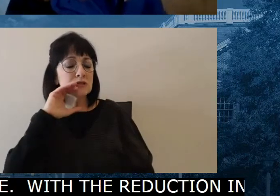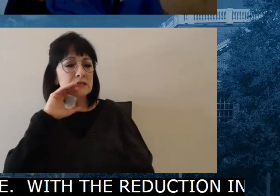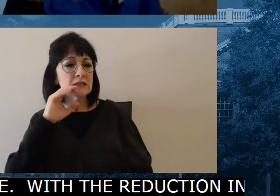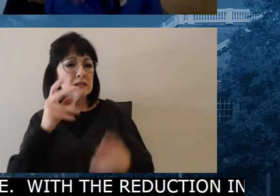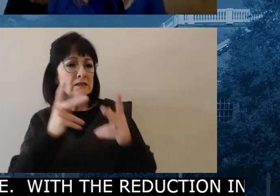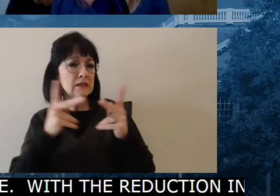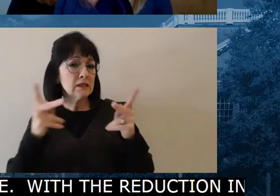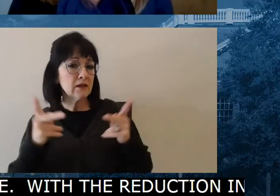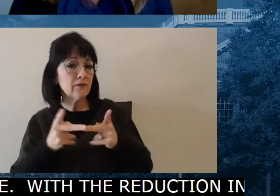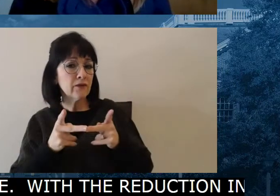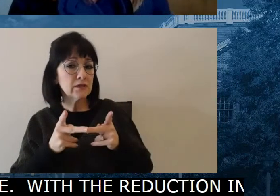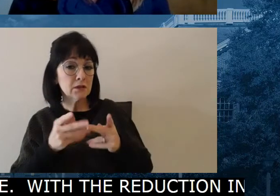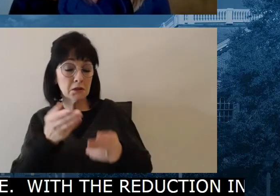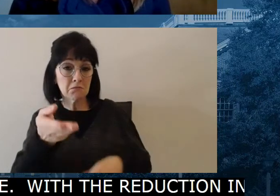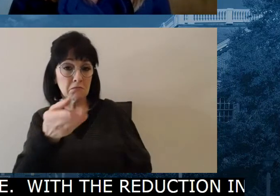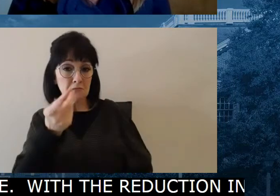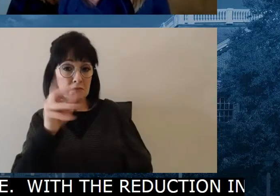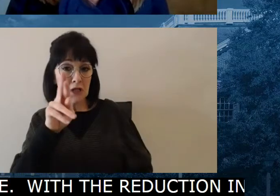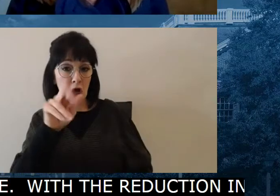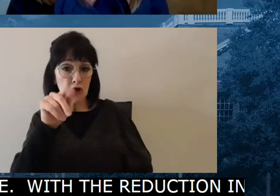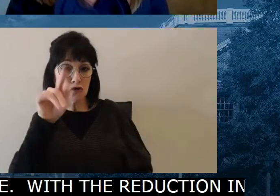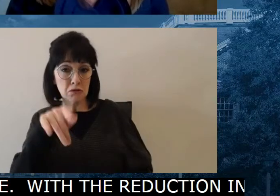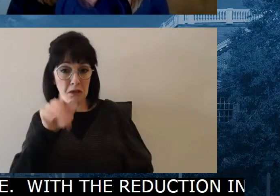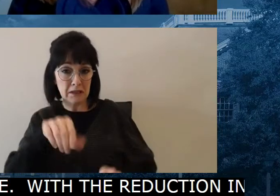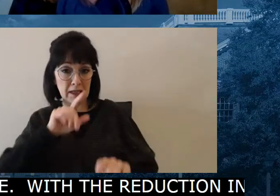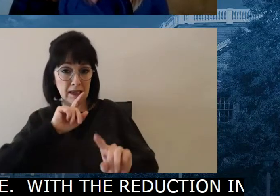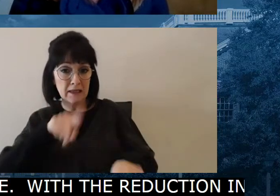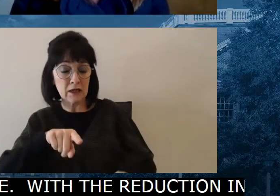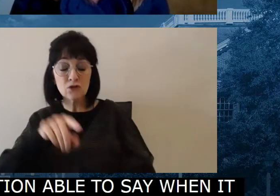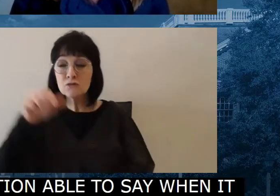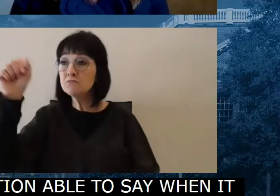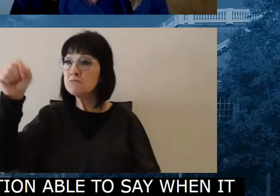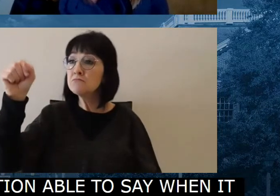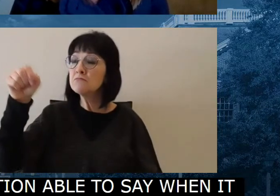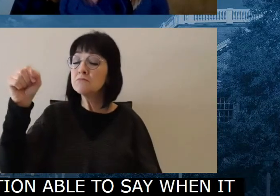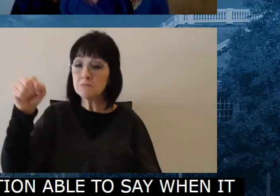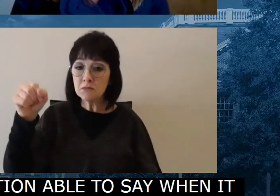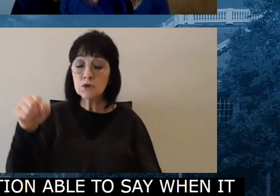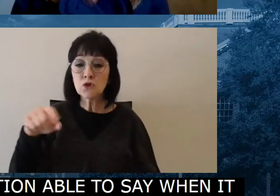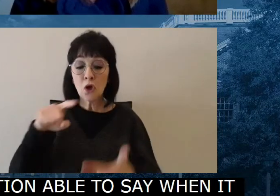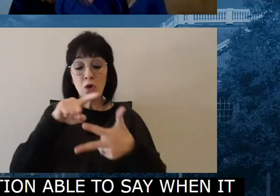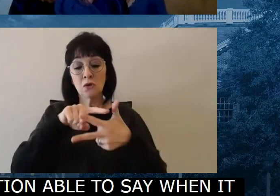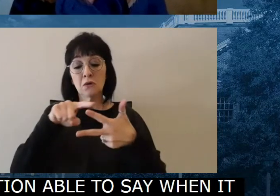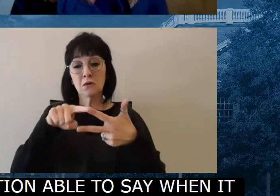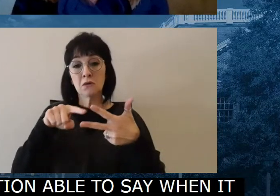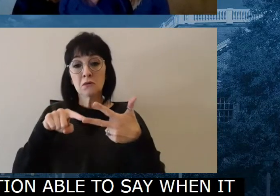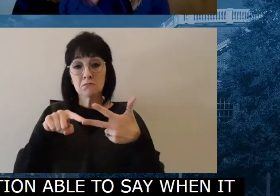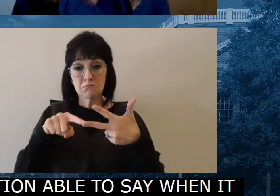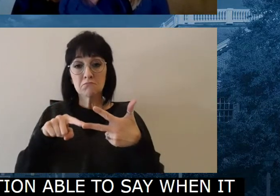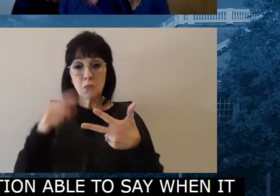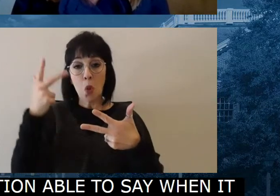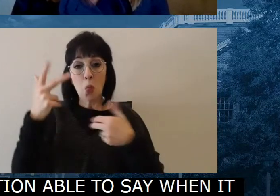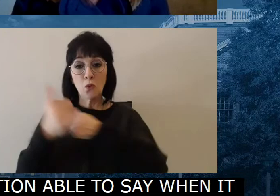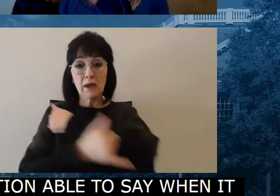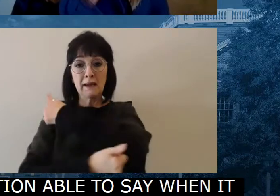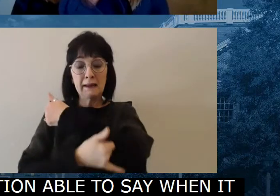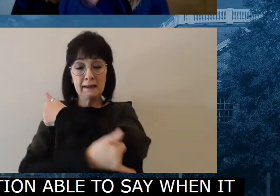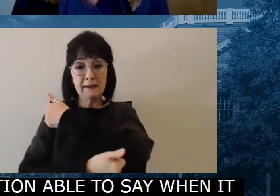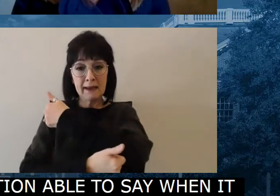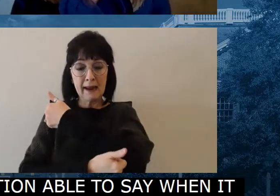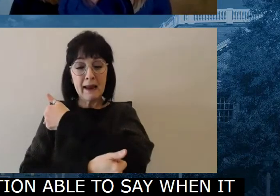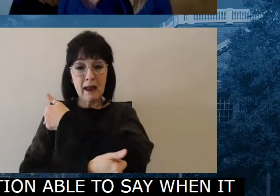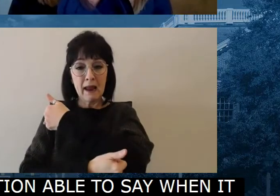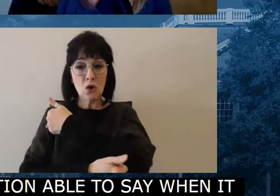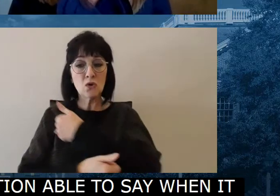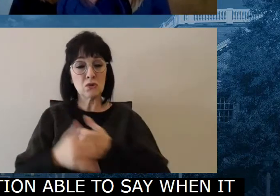Yes, so actually, in all 3 counties, the case rates have gone below the threshold value. So